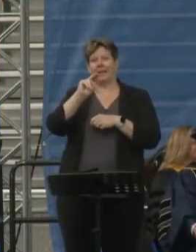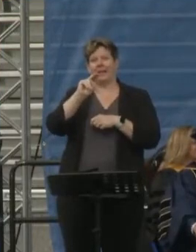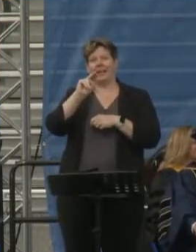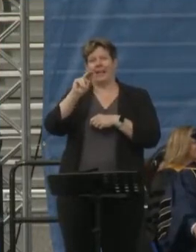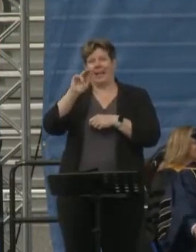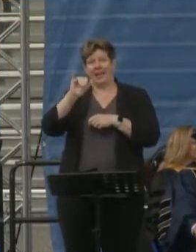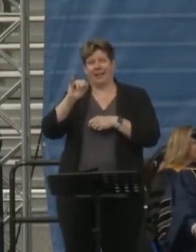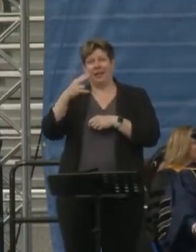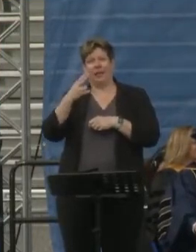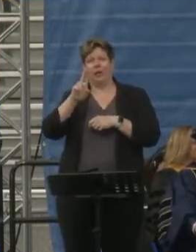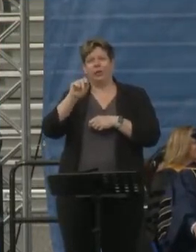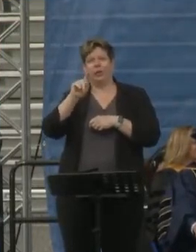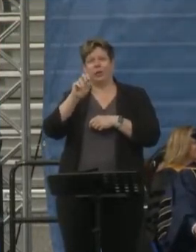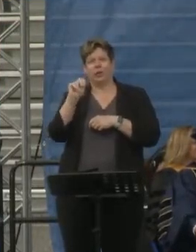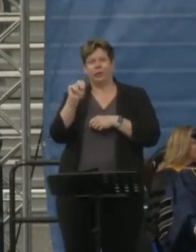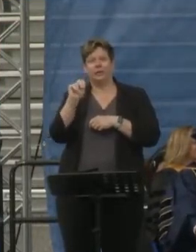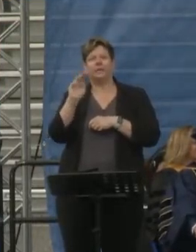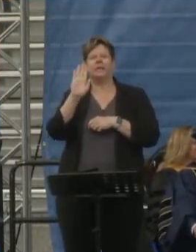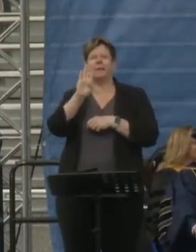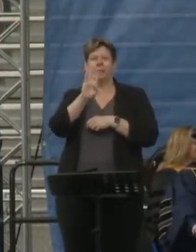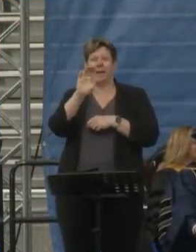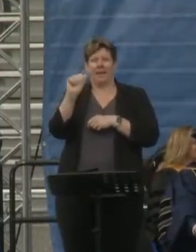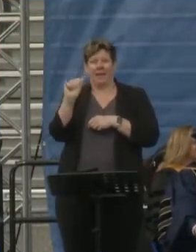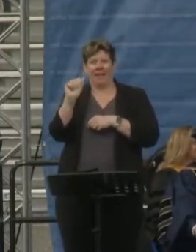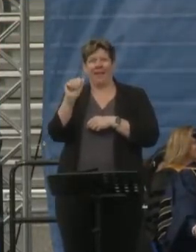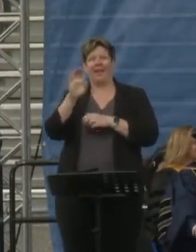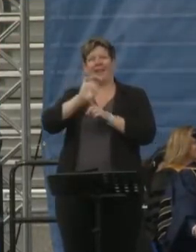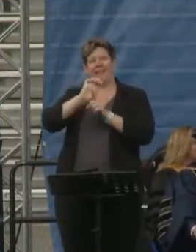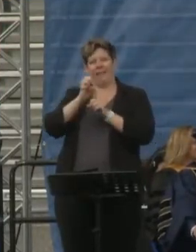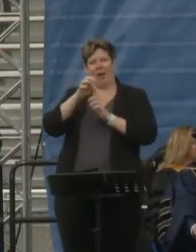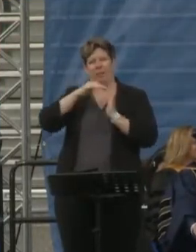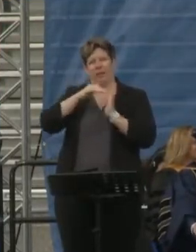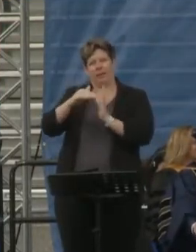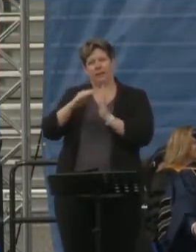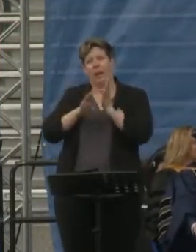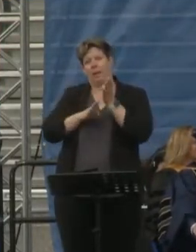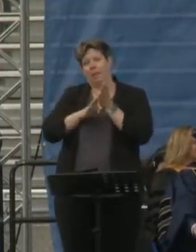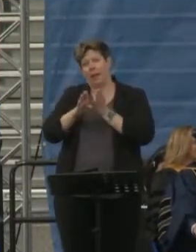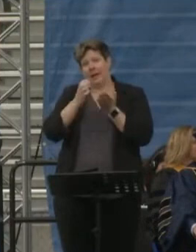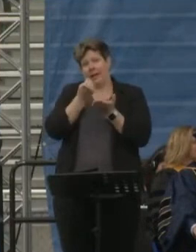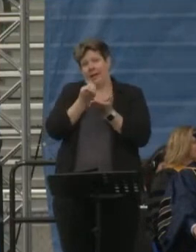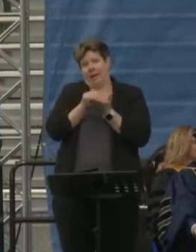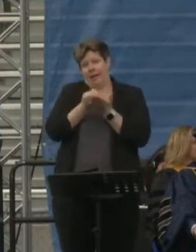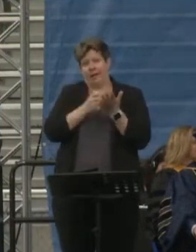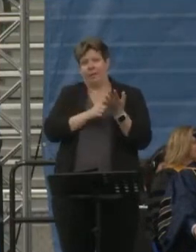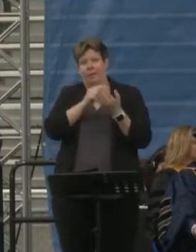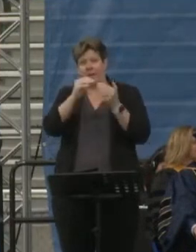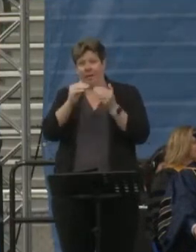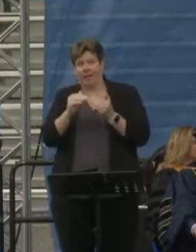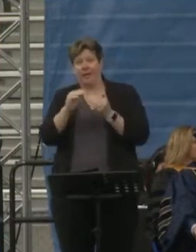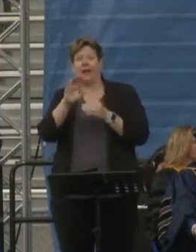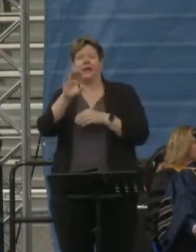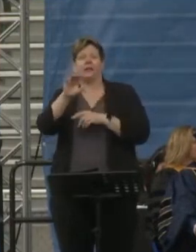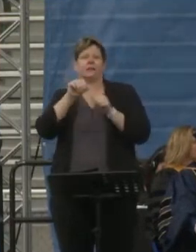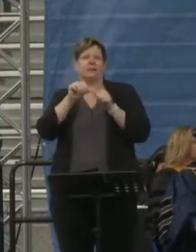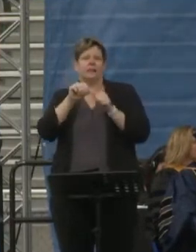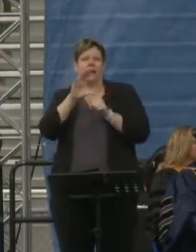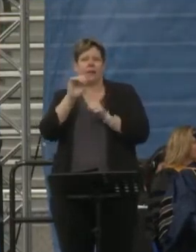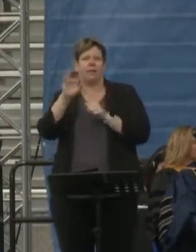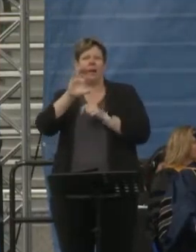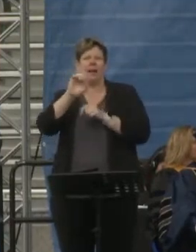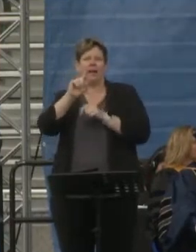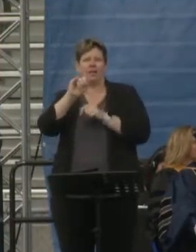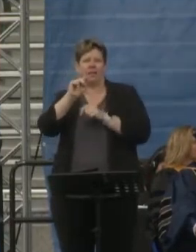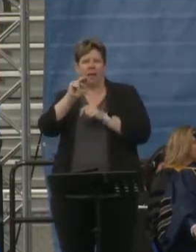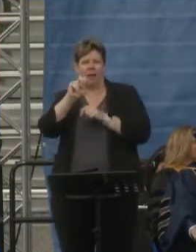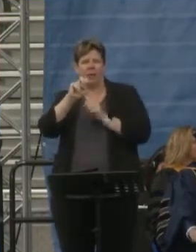with a Bachelor of Arts in Environmental Studies with minors in Economics, Sustainability and Climate Studies, as well